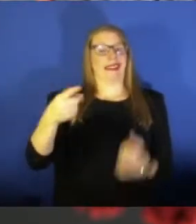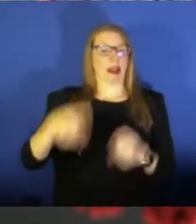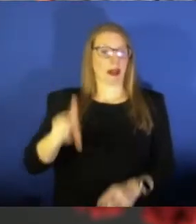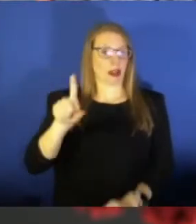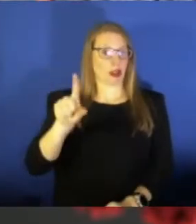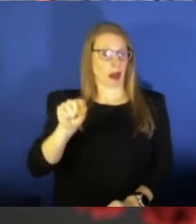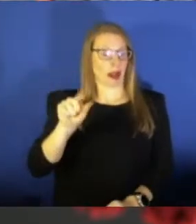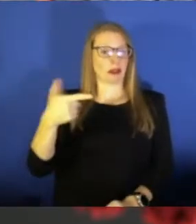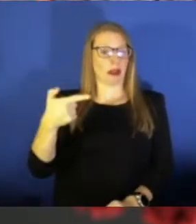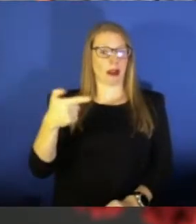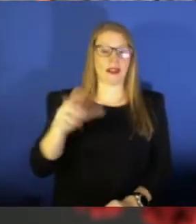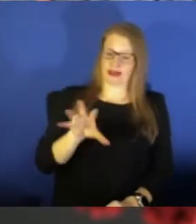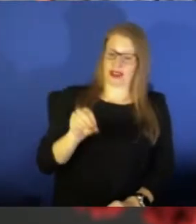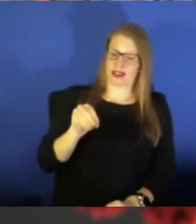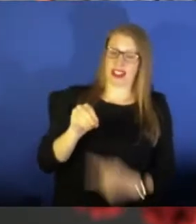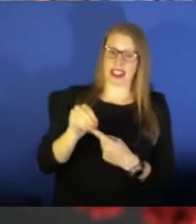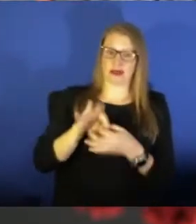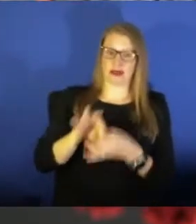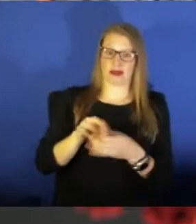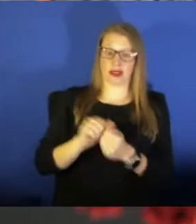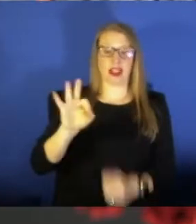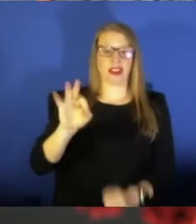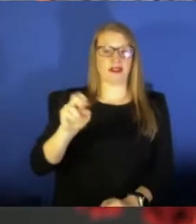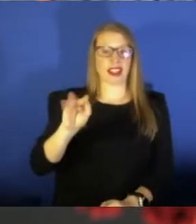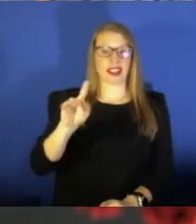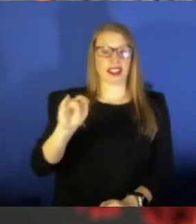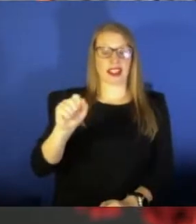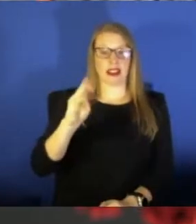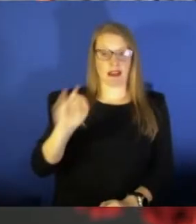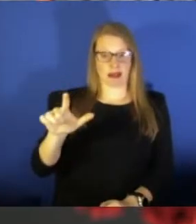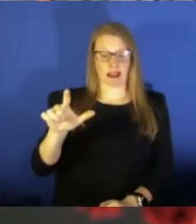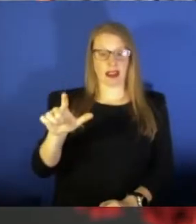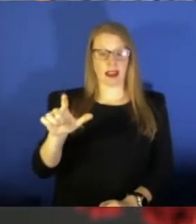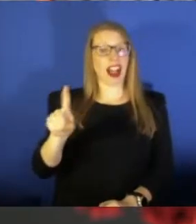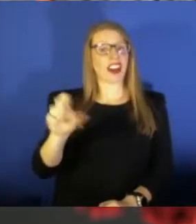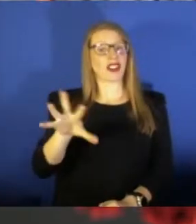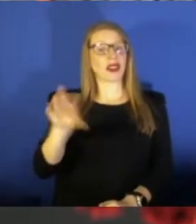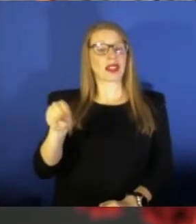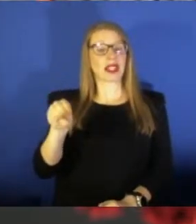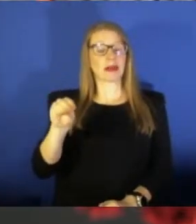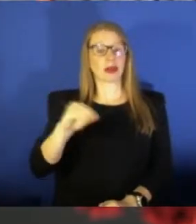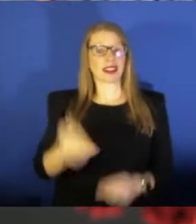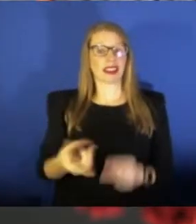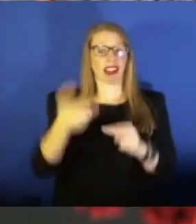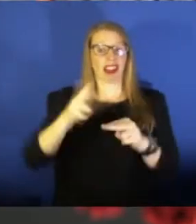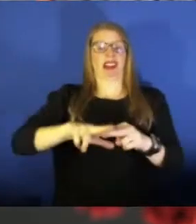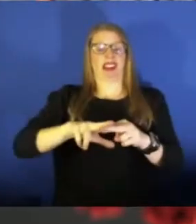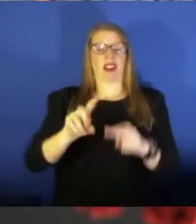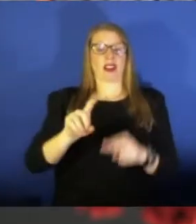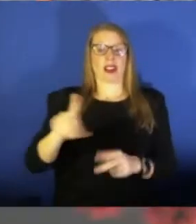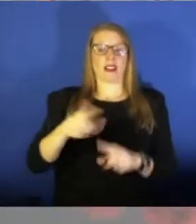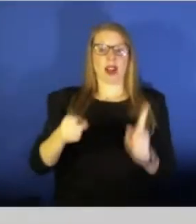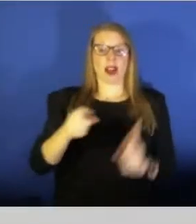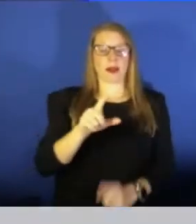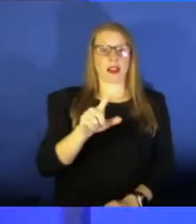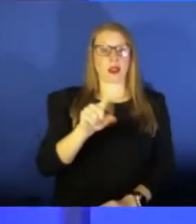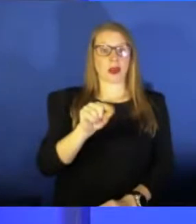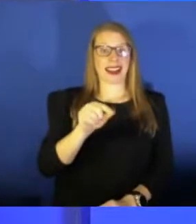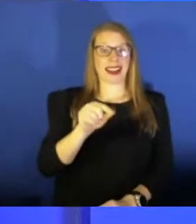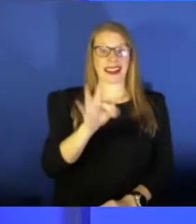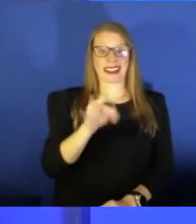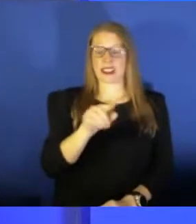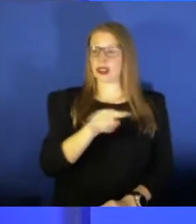are reaching out and helping bring proton therapy to the region. Coming up, we want you to take part in our interactive quiz to test your